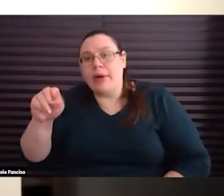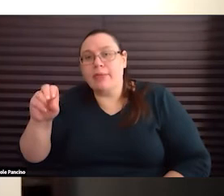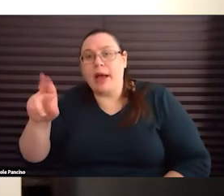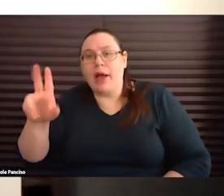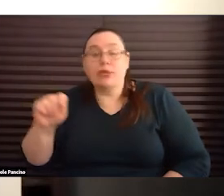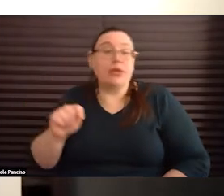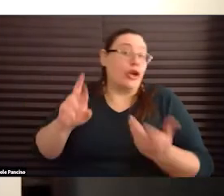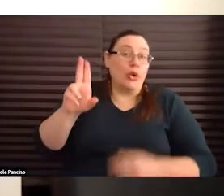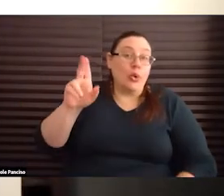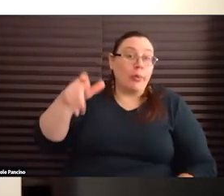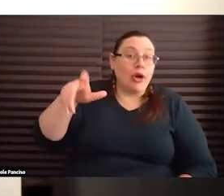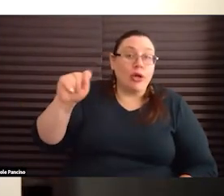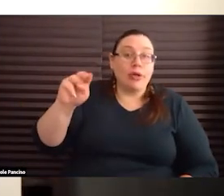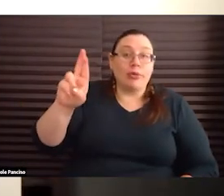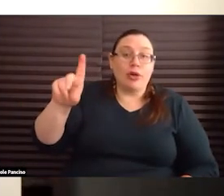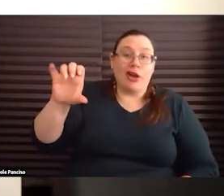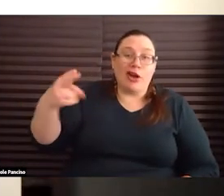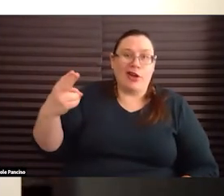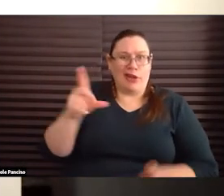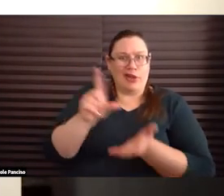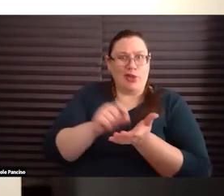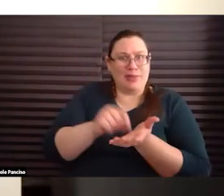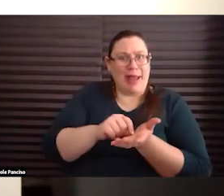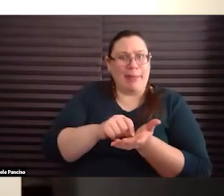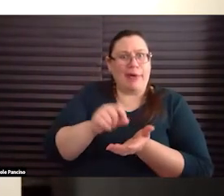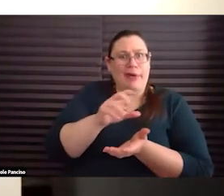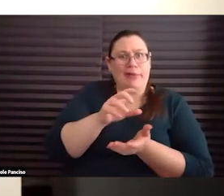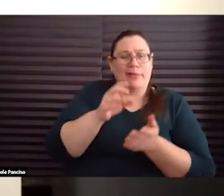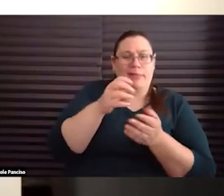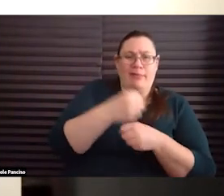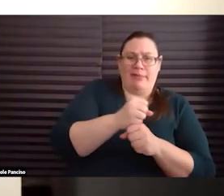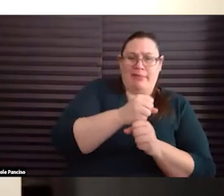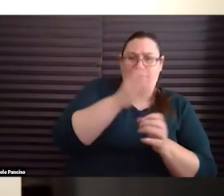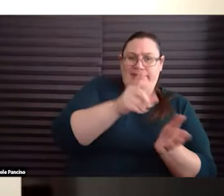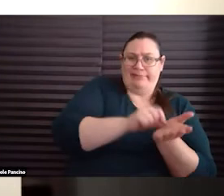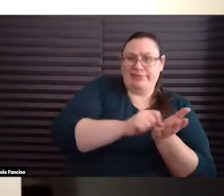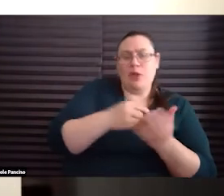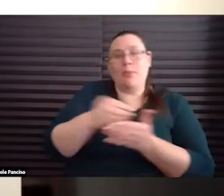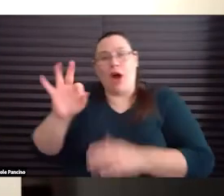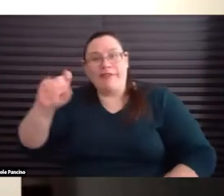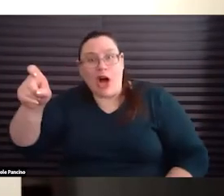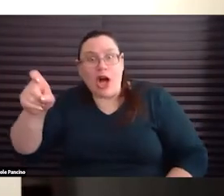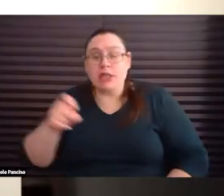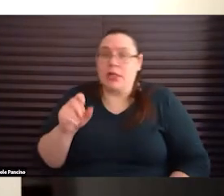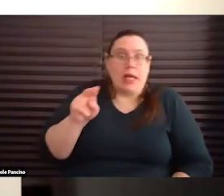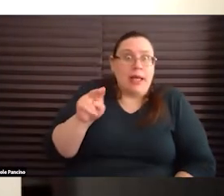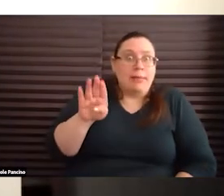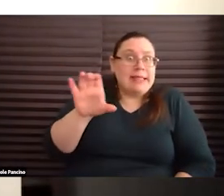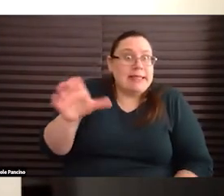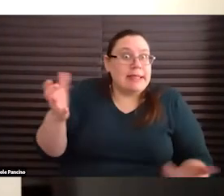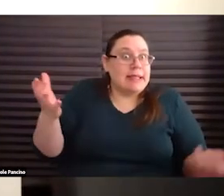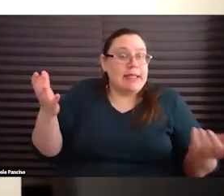Rupert Murdoch, a newspaper publisher who ended up buying Fox, almost all NBC,